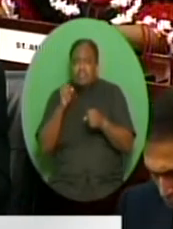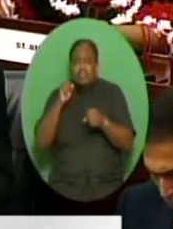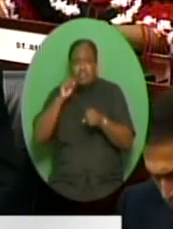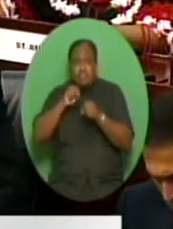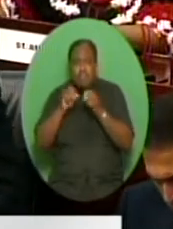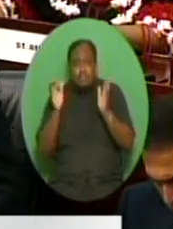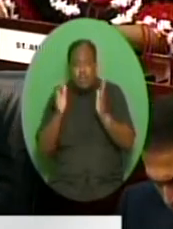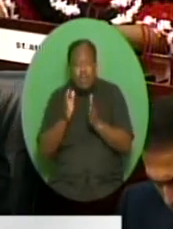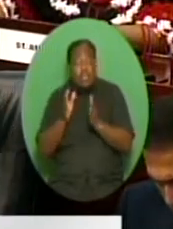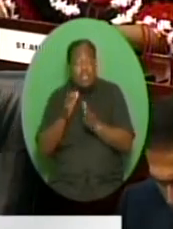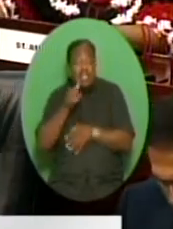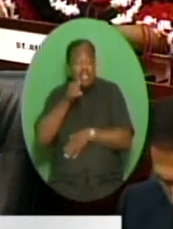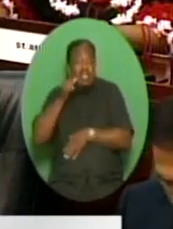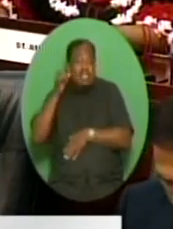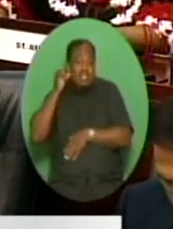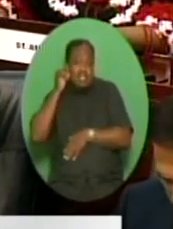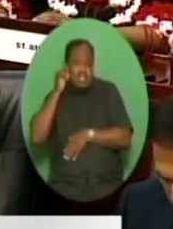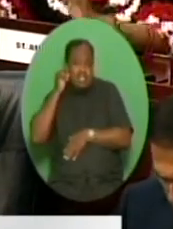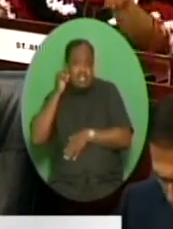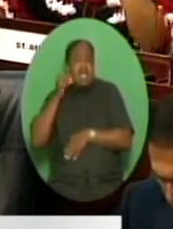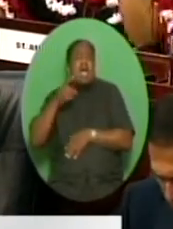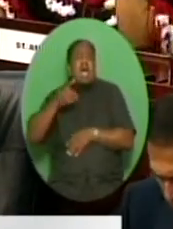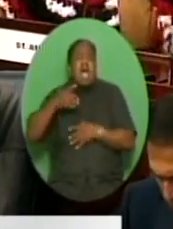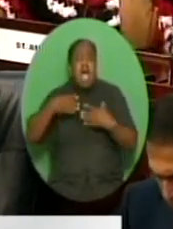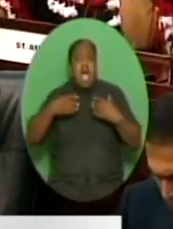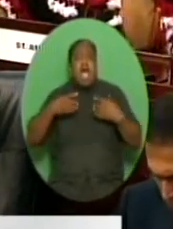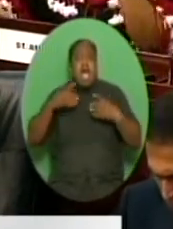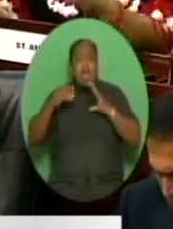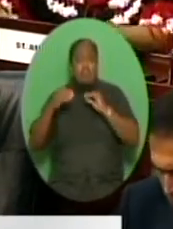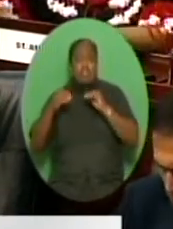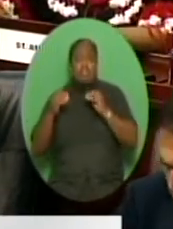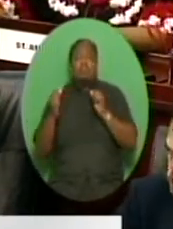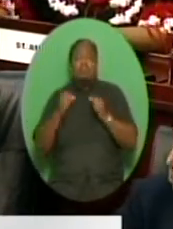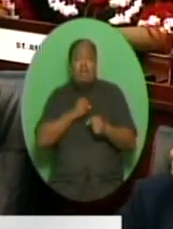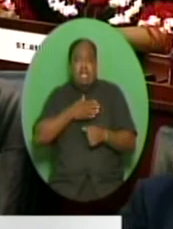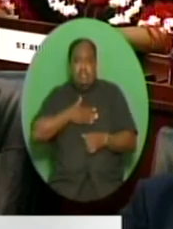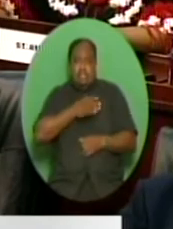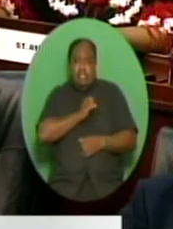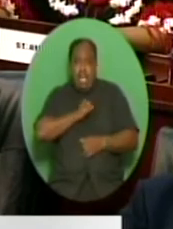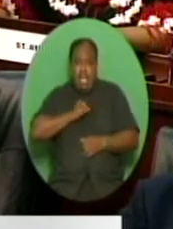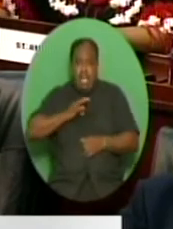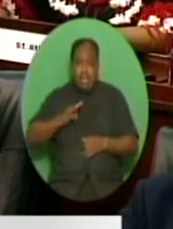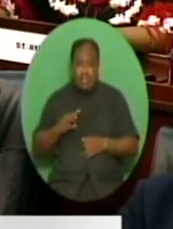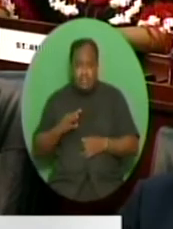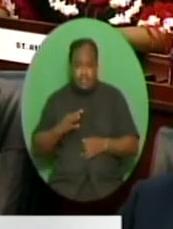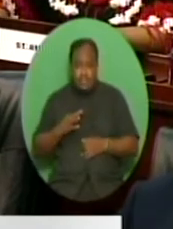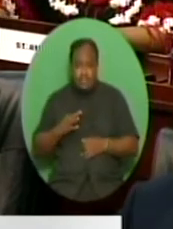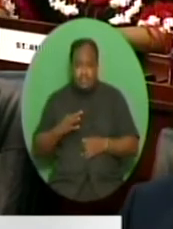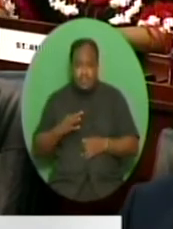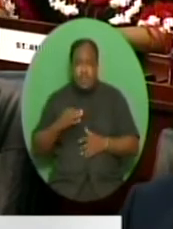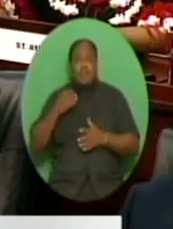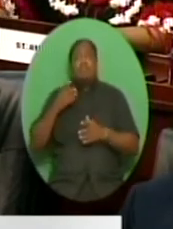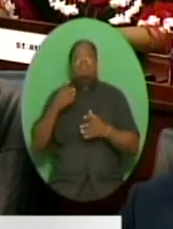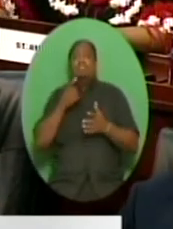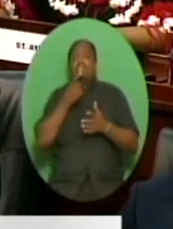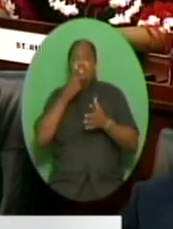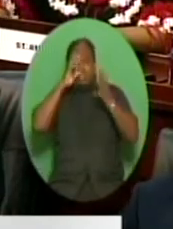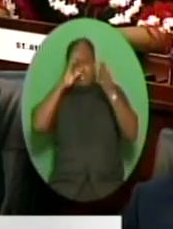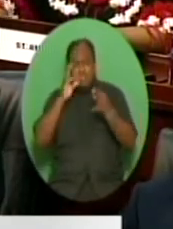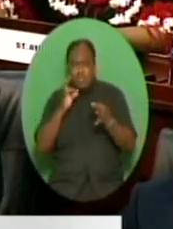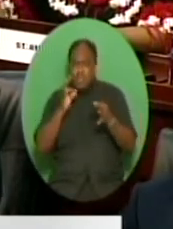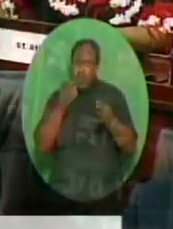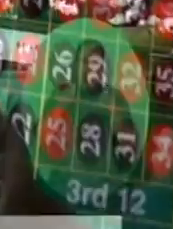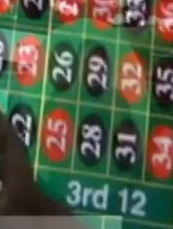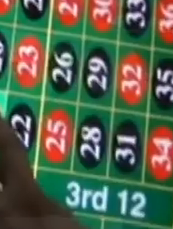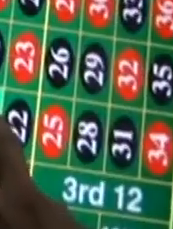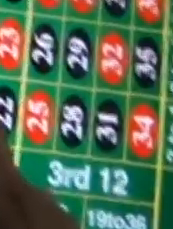Minister of Finance Colm Imbert said as it stands, government is collecting $400 million less per year from the casino and gaming